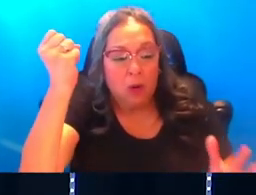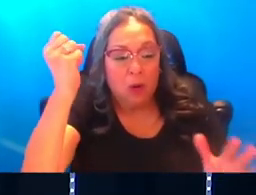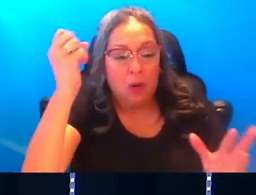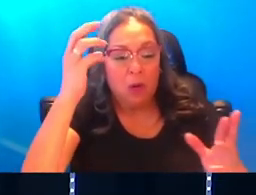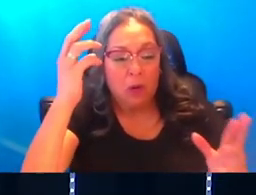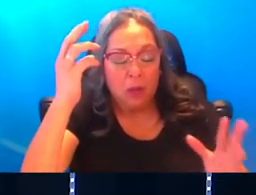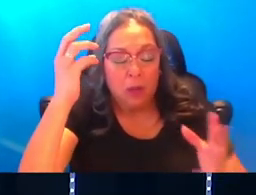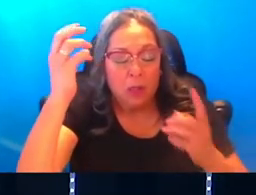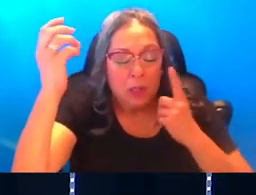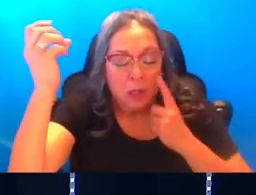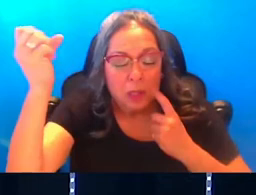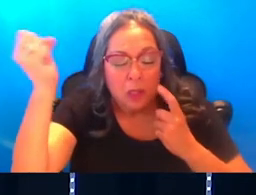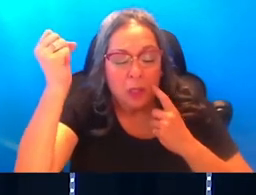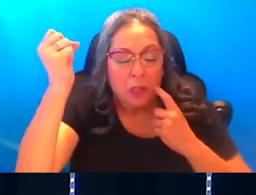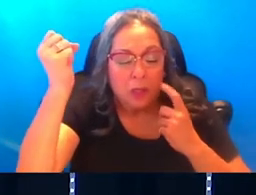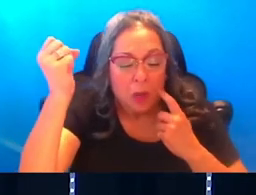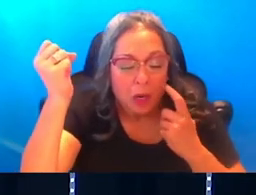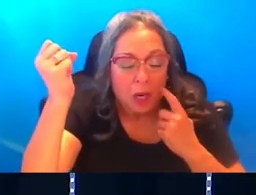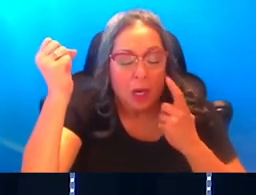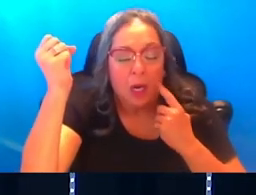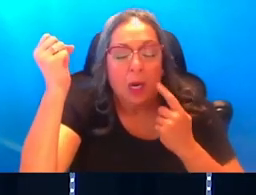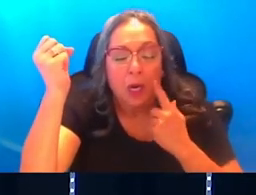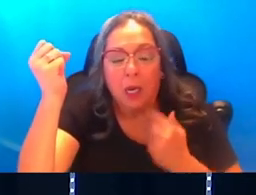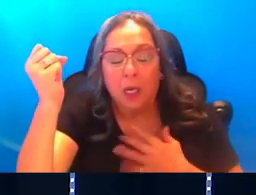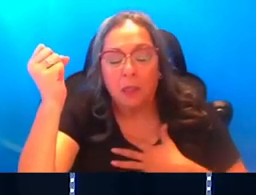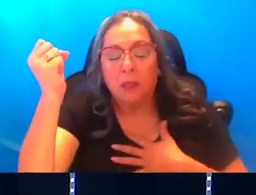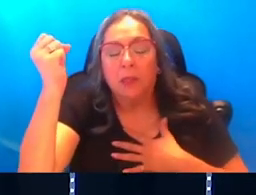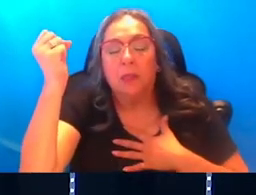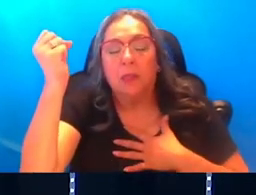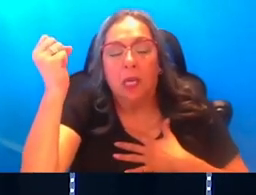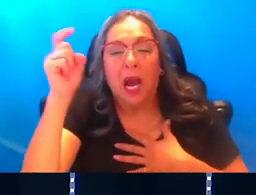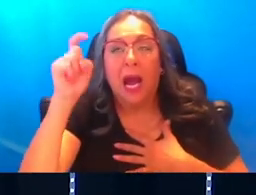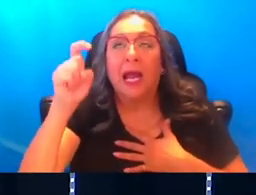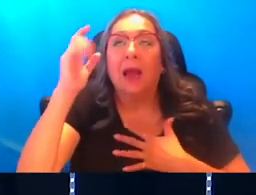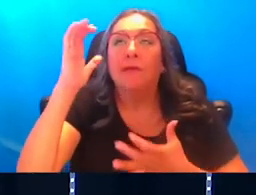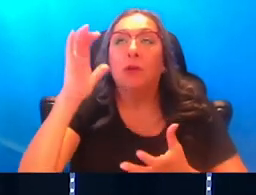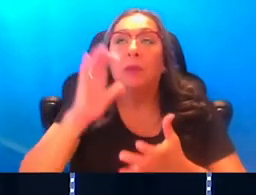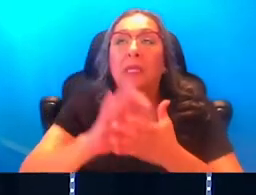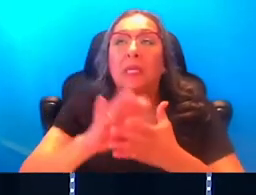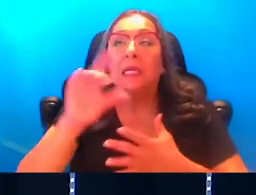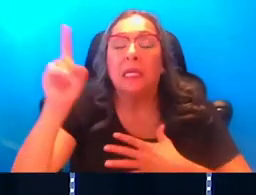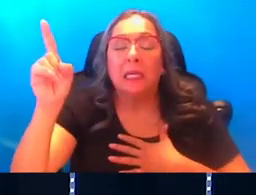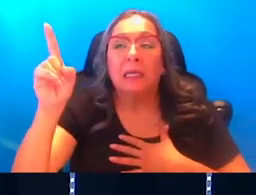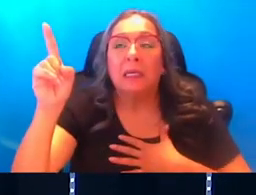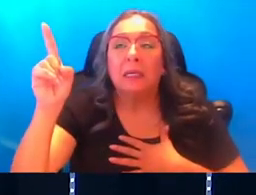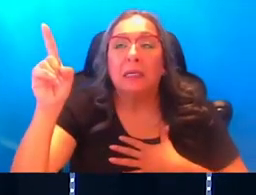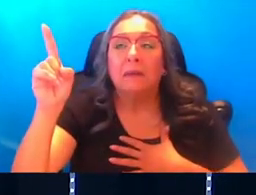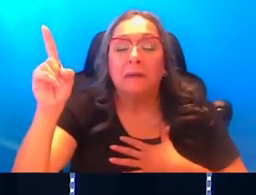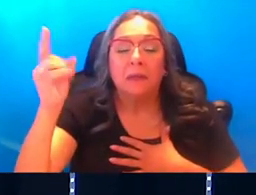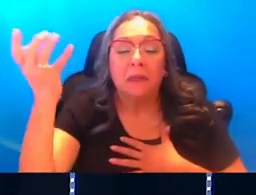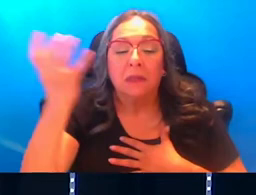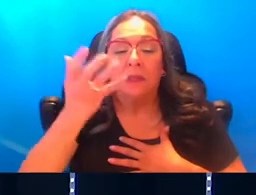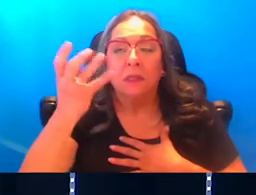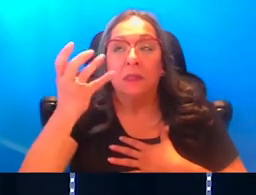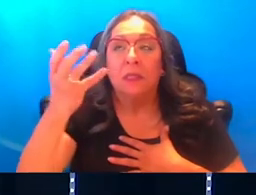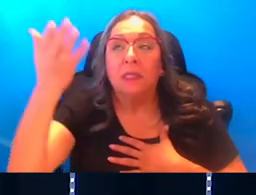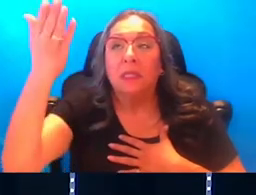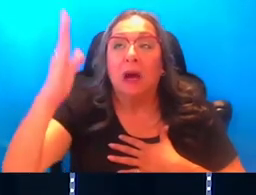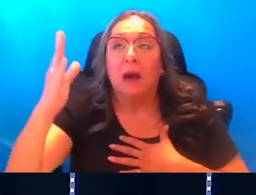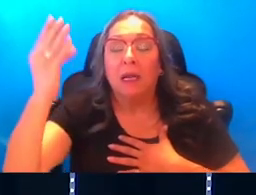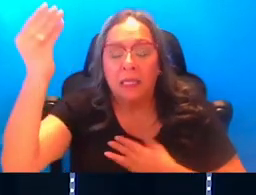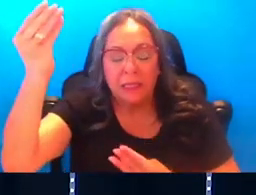And tears are streaming down. And I got to believe he's furious at God that God would ask him to do